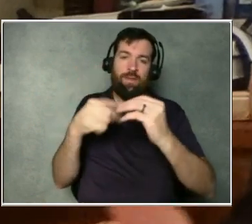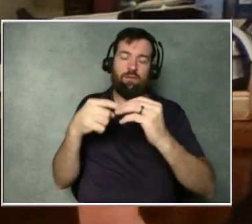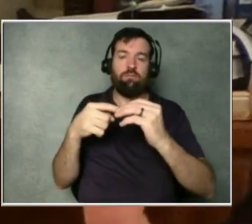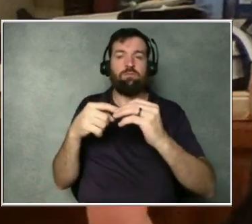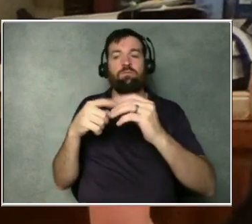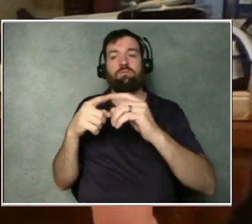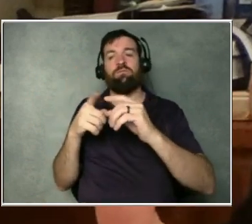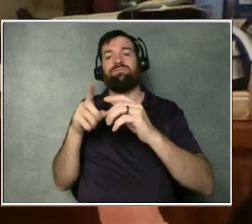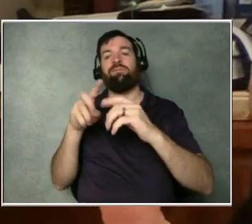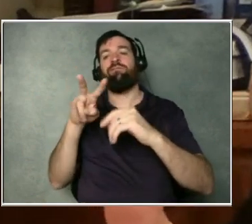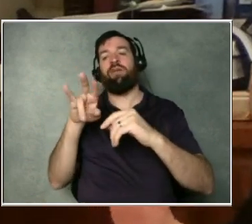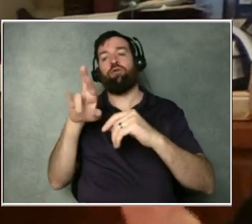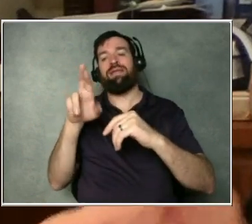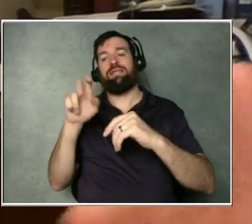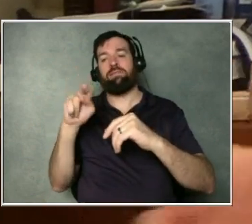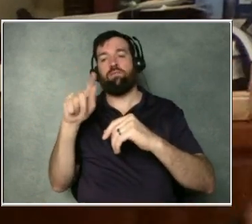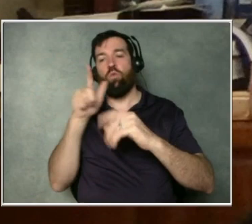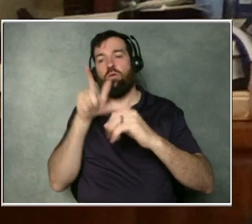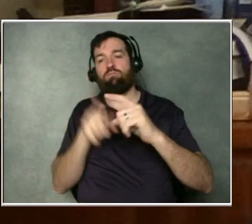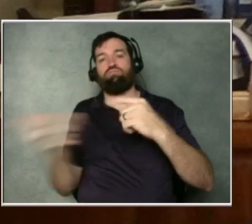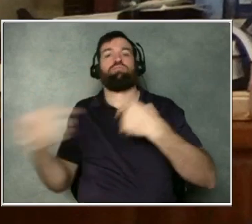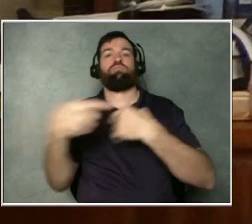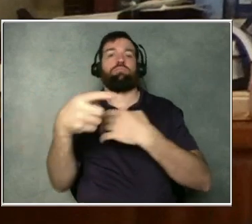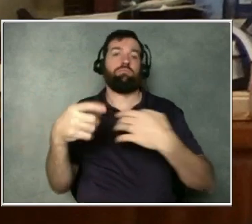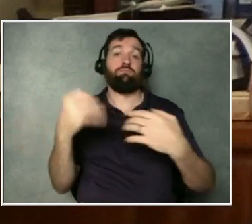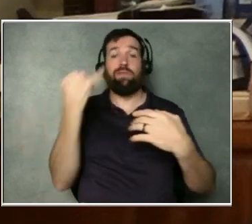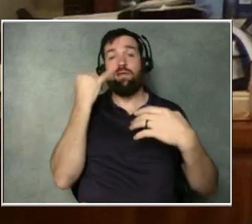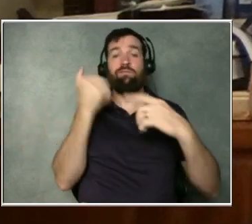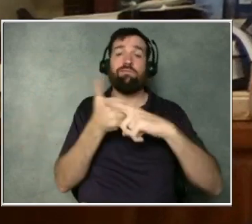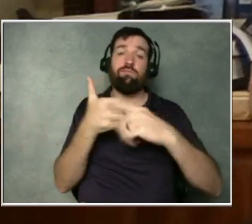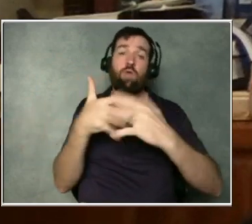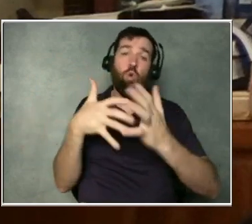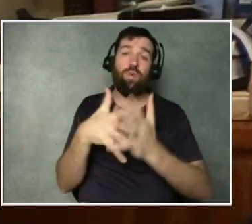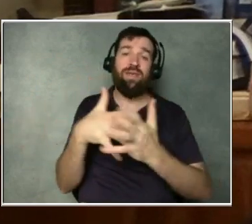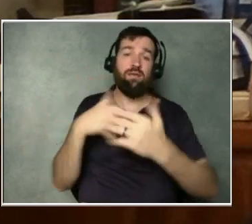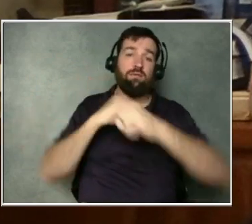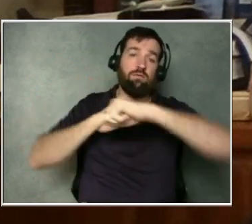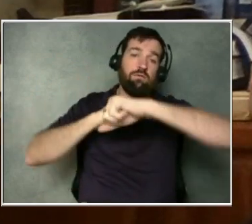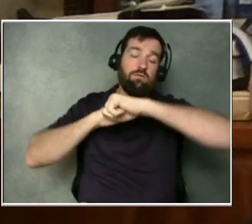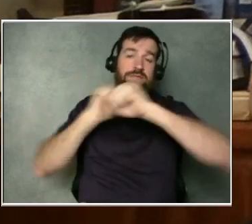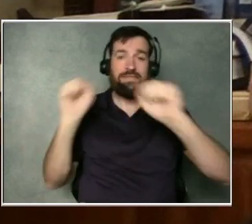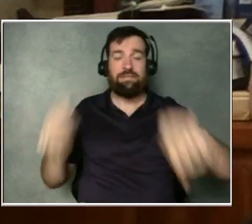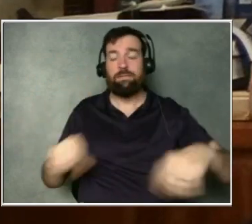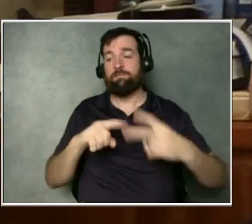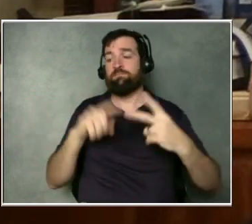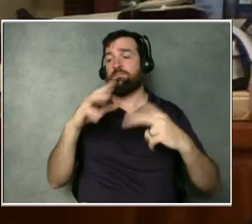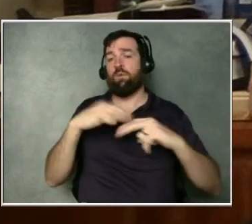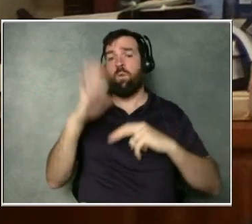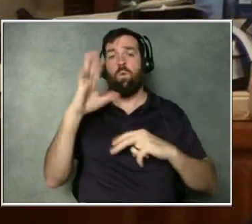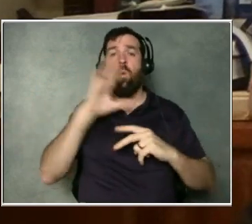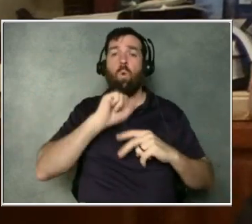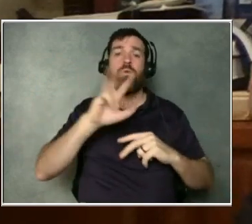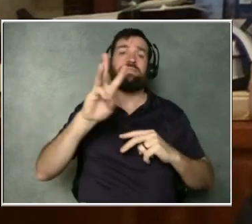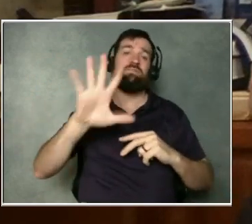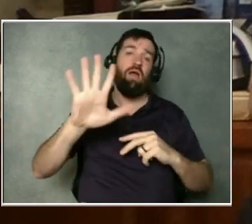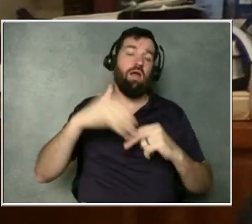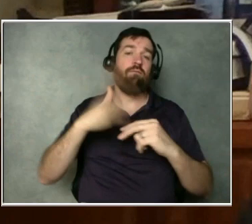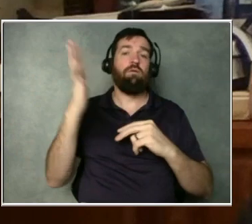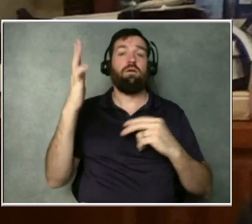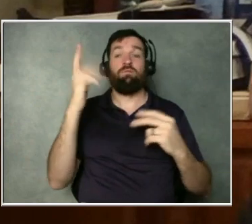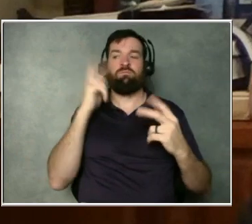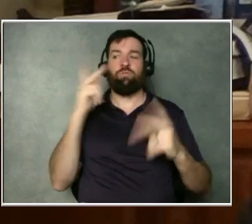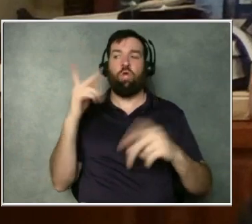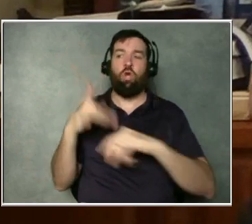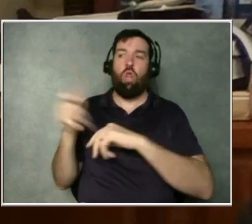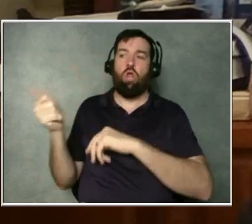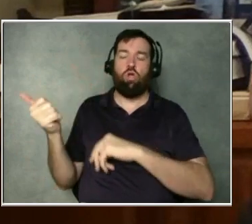you through that year. Now, if you're immunocompromised, if you're older than the age of 65, as you saw